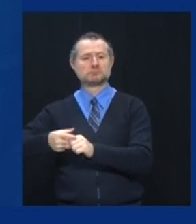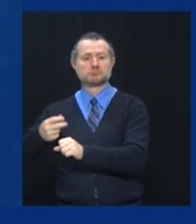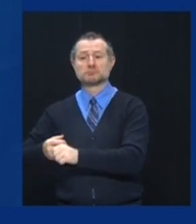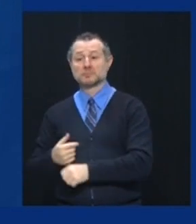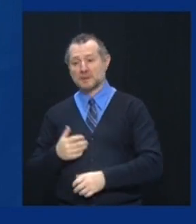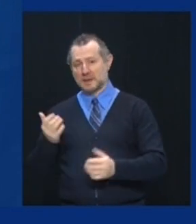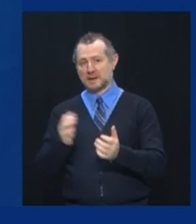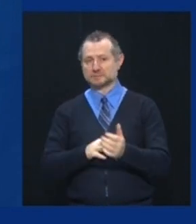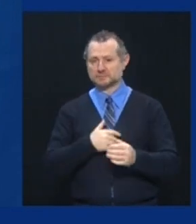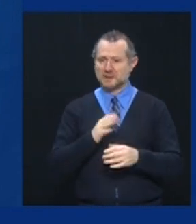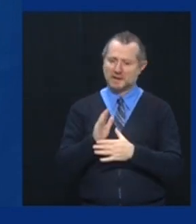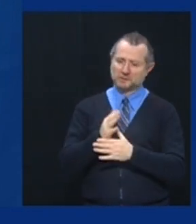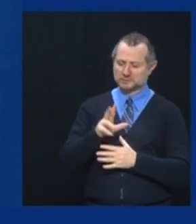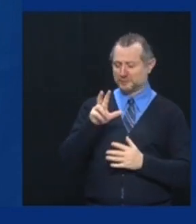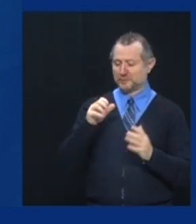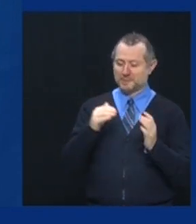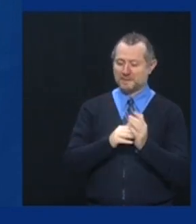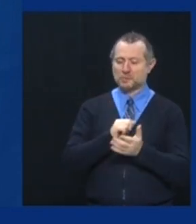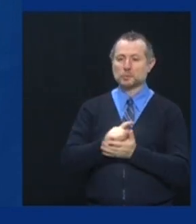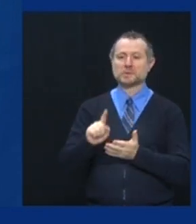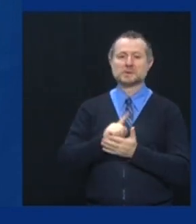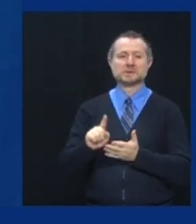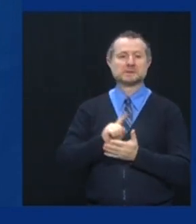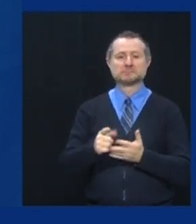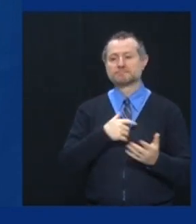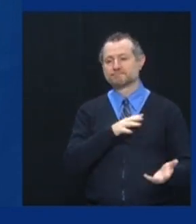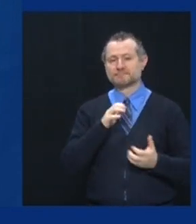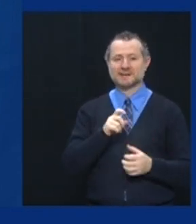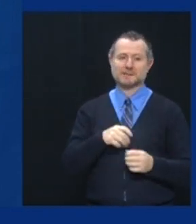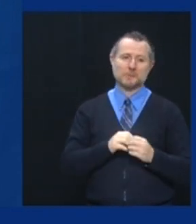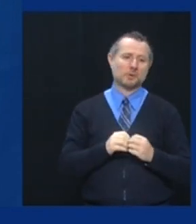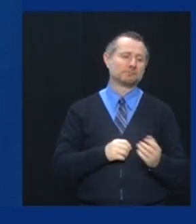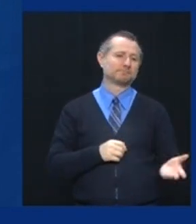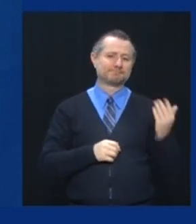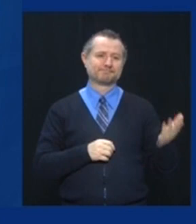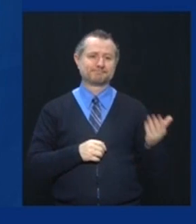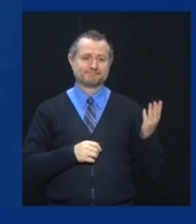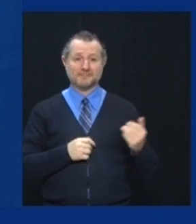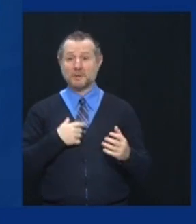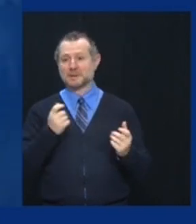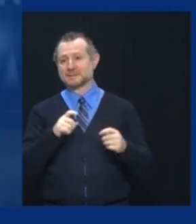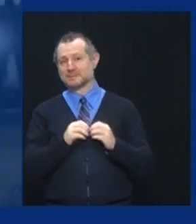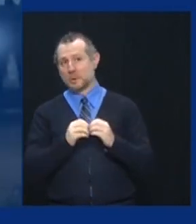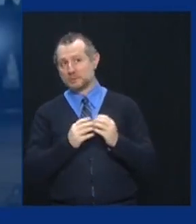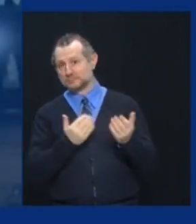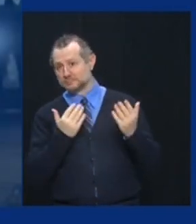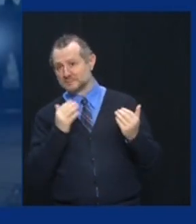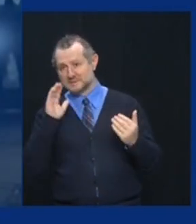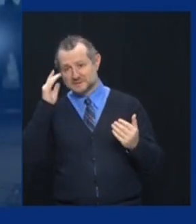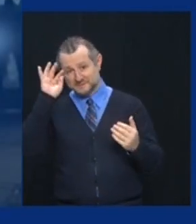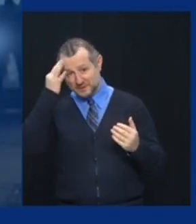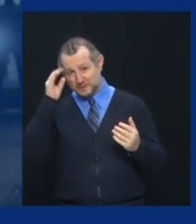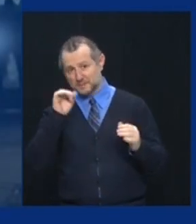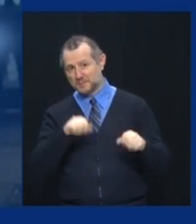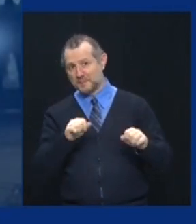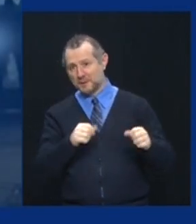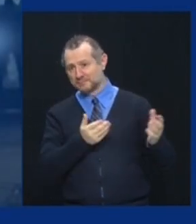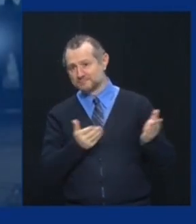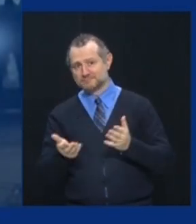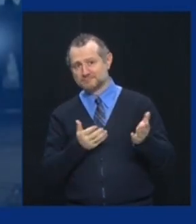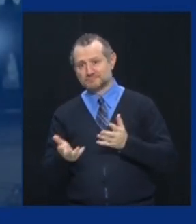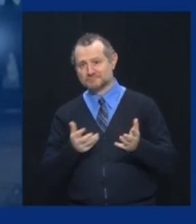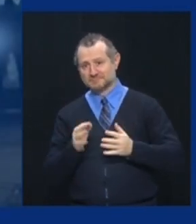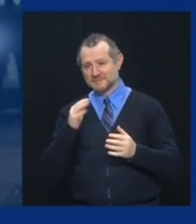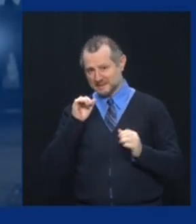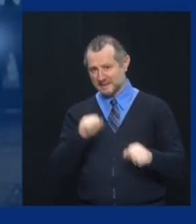week, and we have to wait for that to increase. Again, there's a lot of possibilities for the feds to increase supply, but they